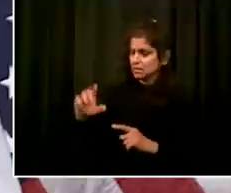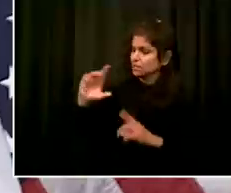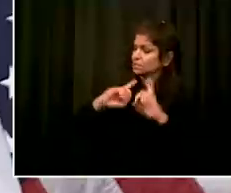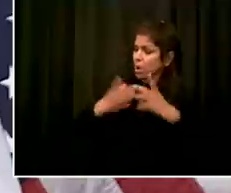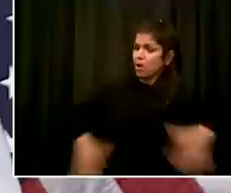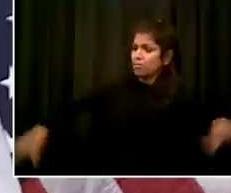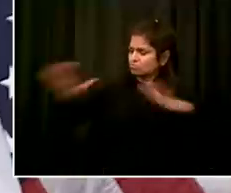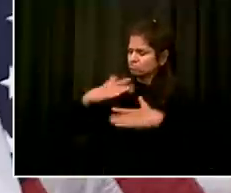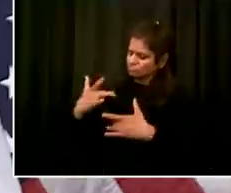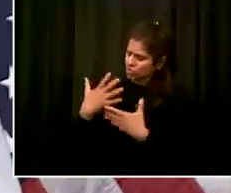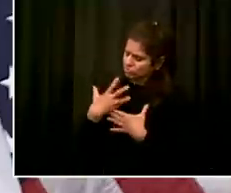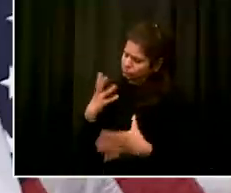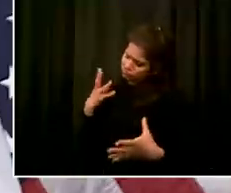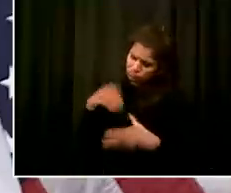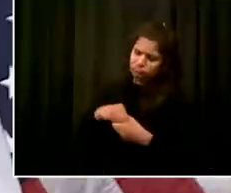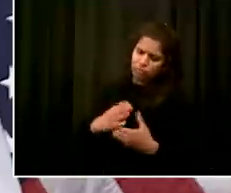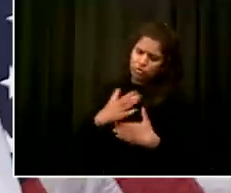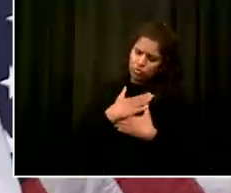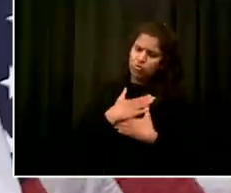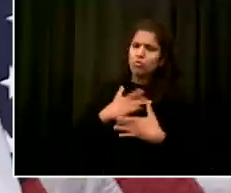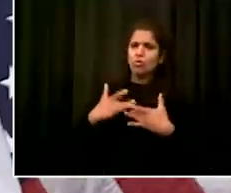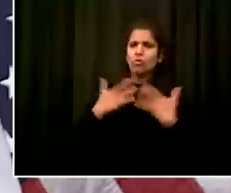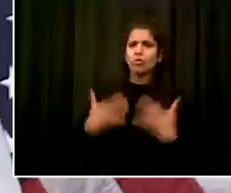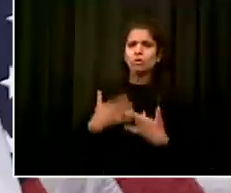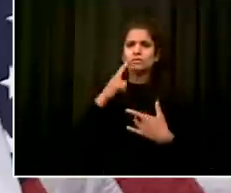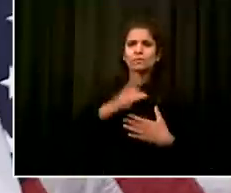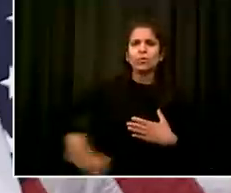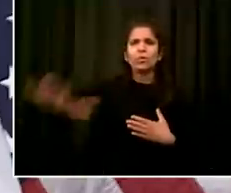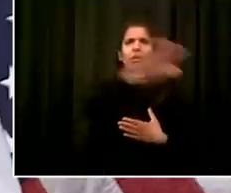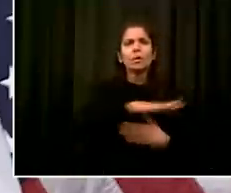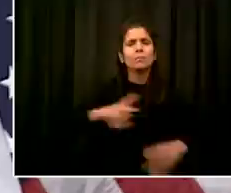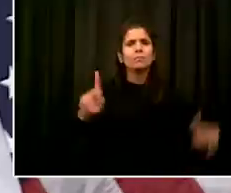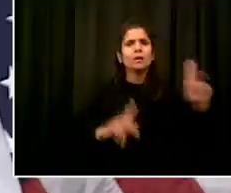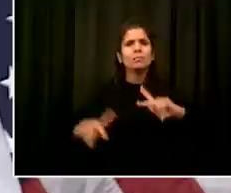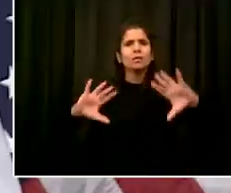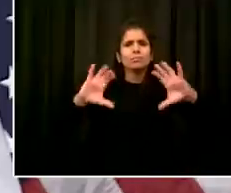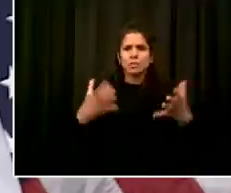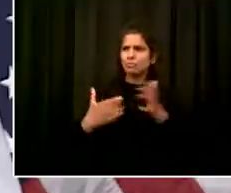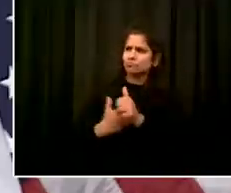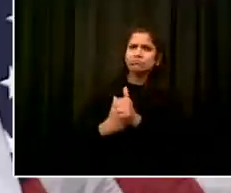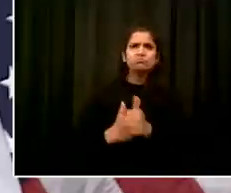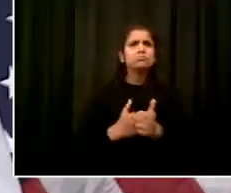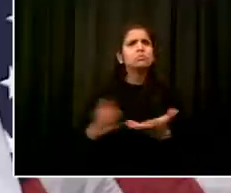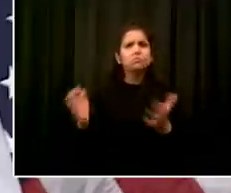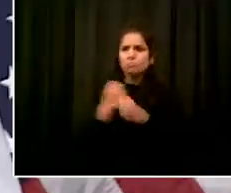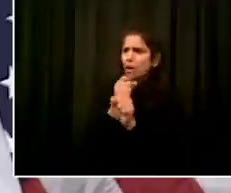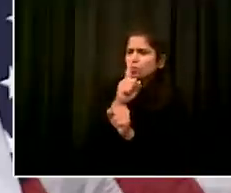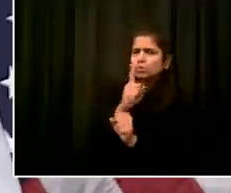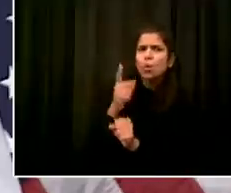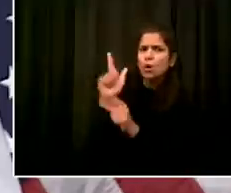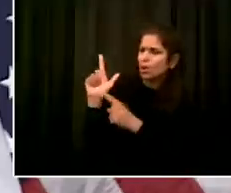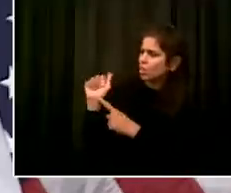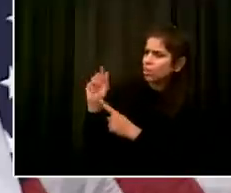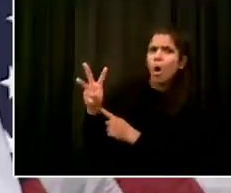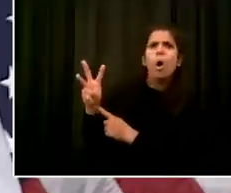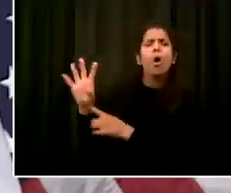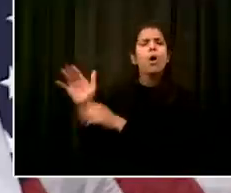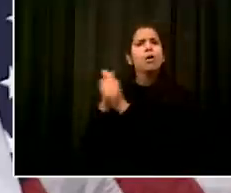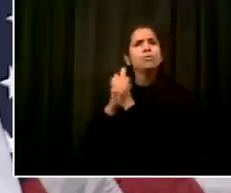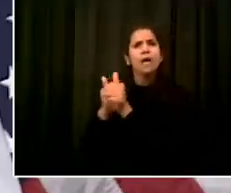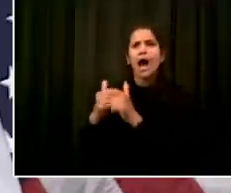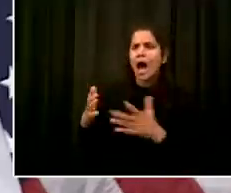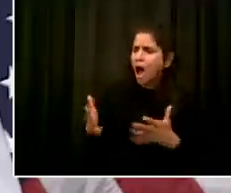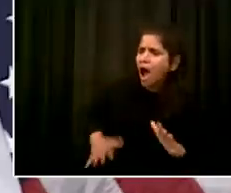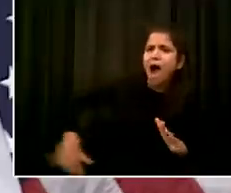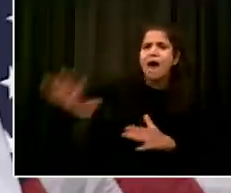endless meetings and discussions now for 6.5 years the thought pattern of those reformers, some of the smartest people I've ever worked with